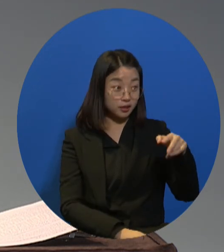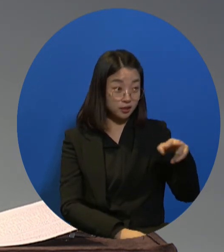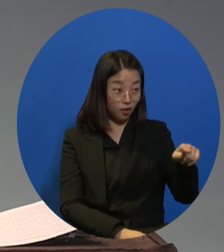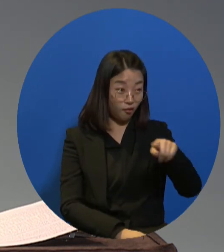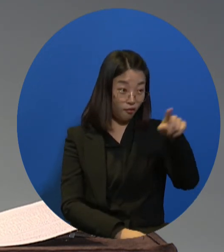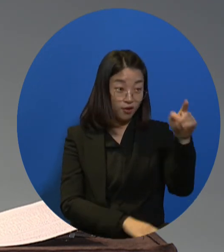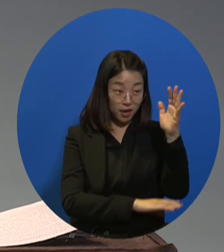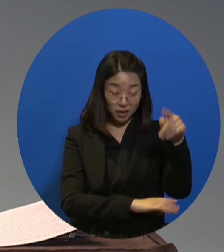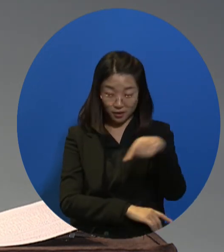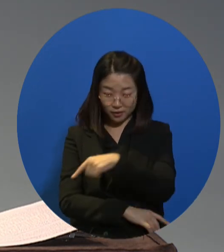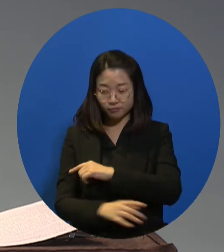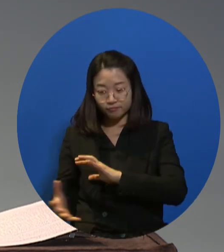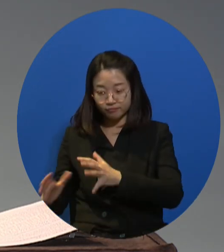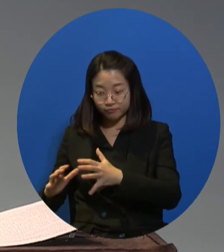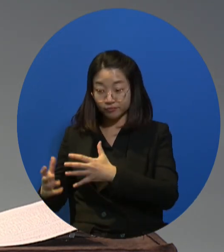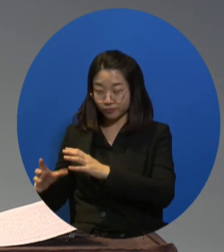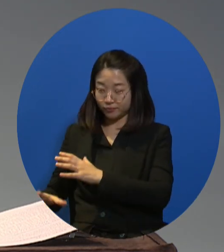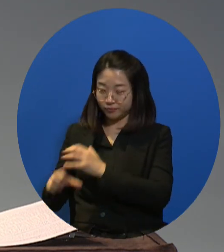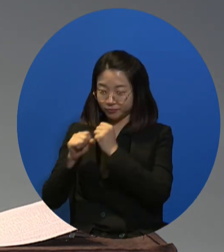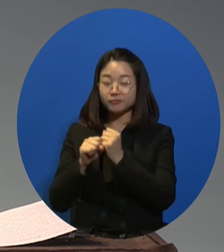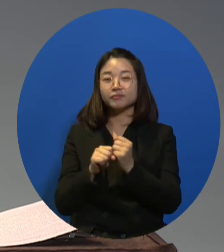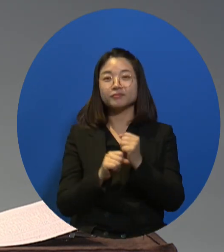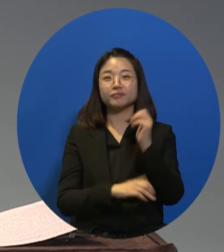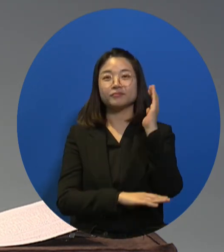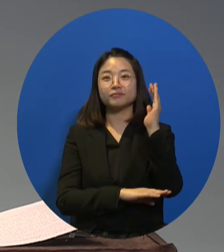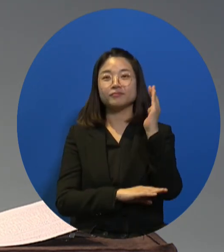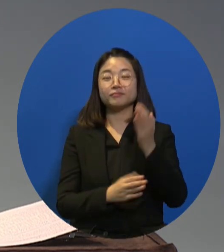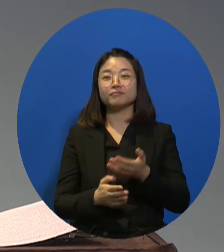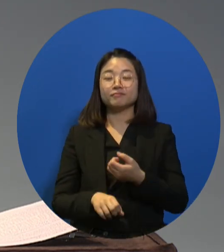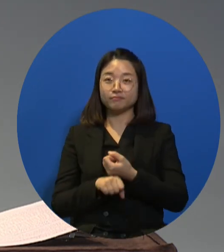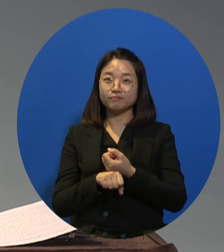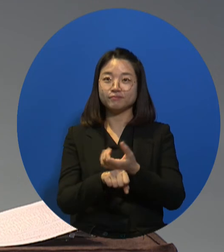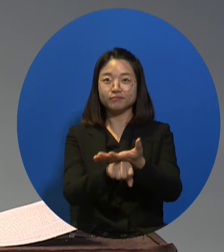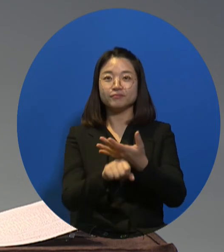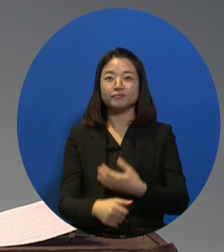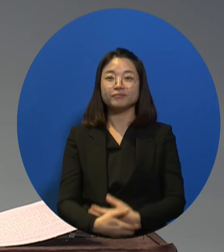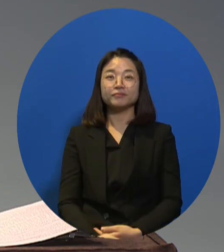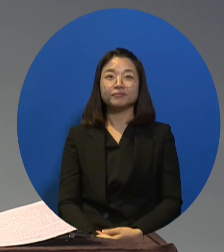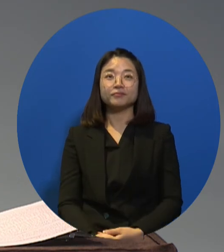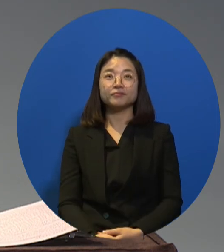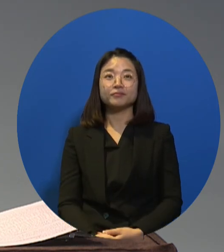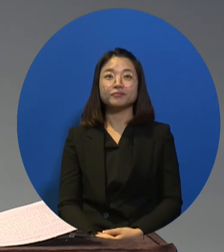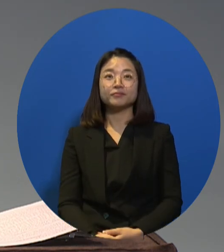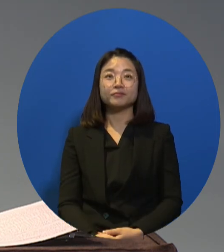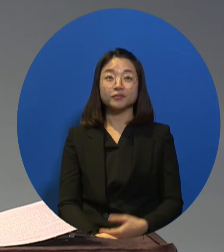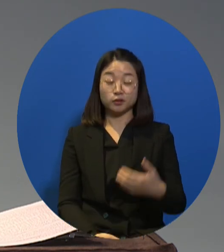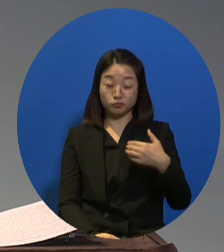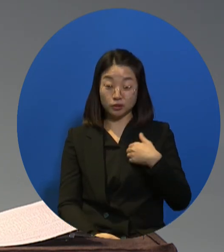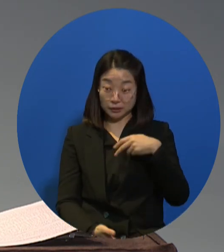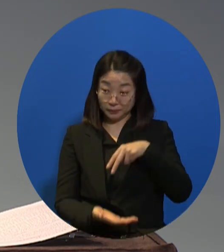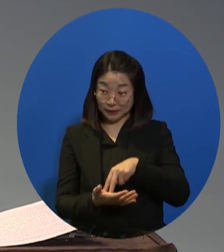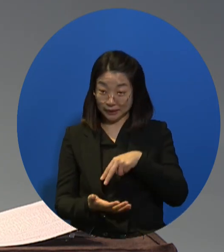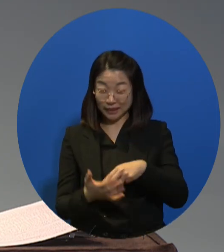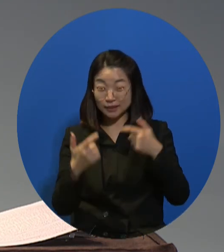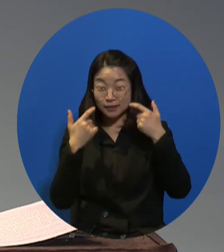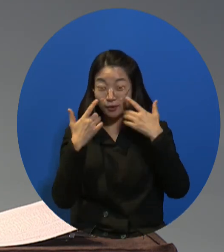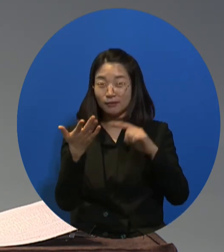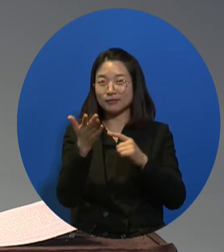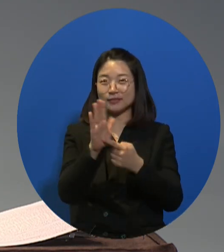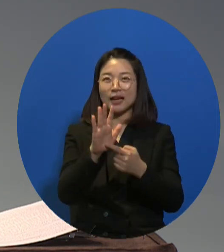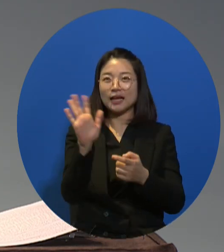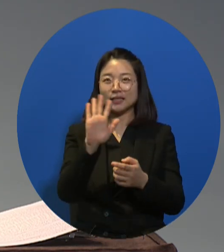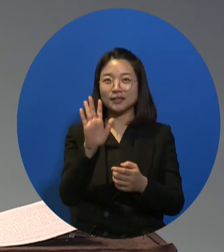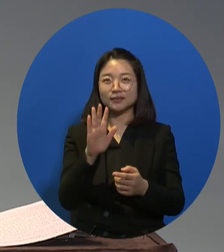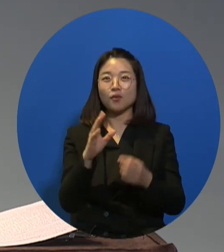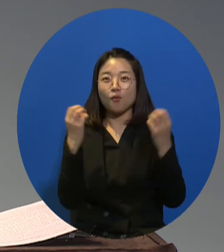some of the positions that our division has made in the past regarding the role of our